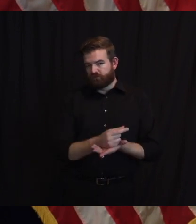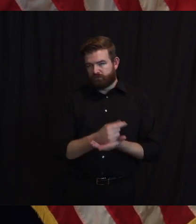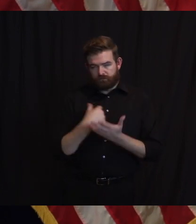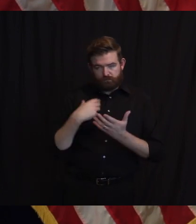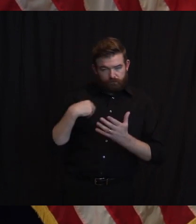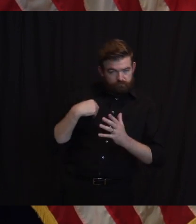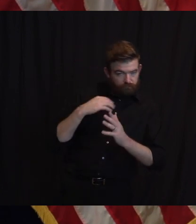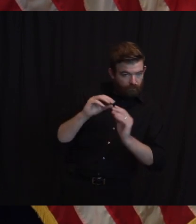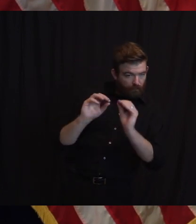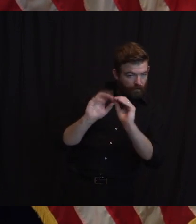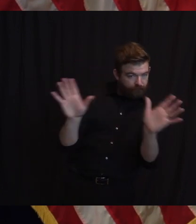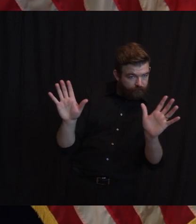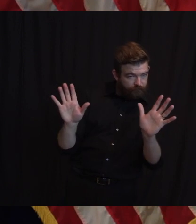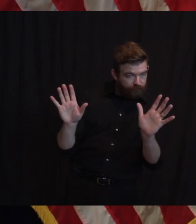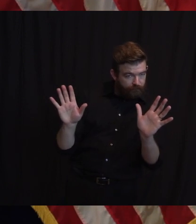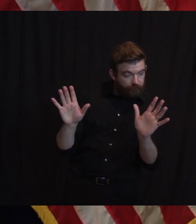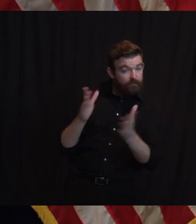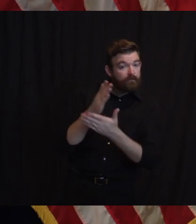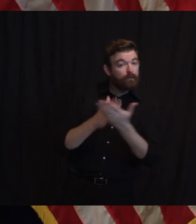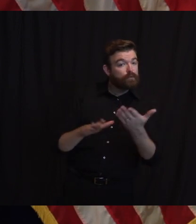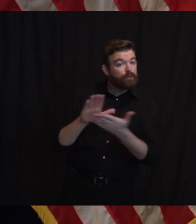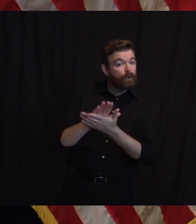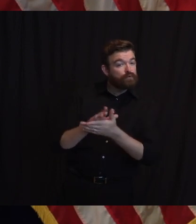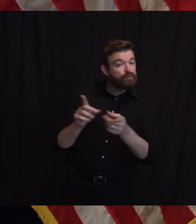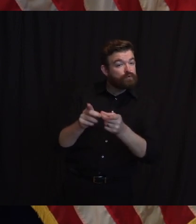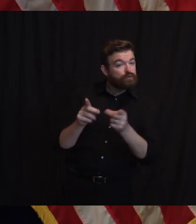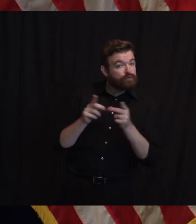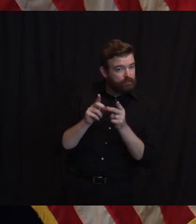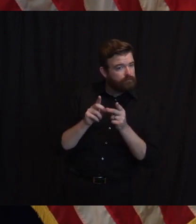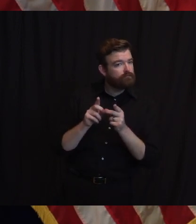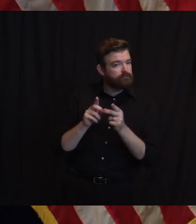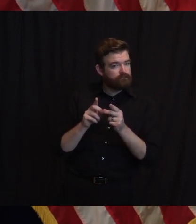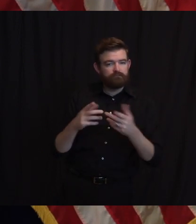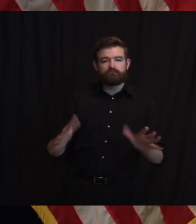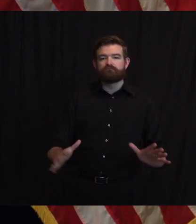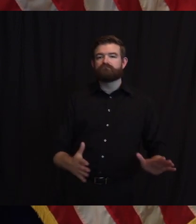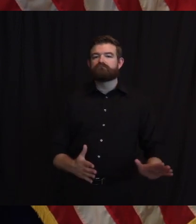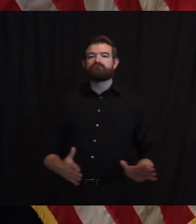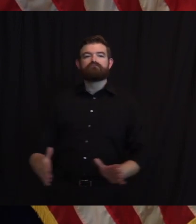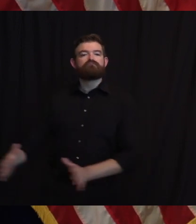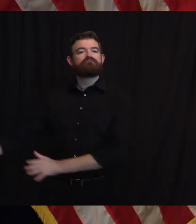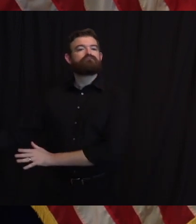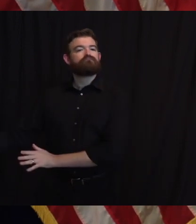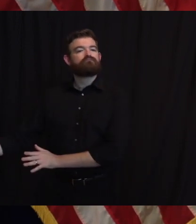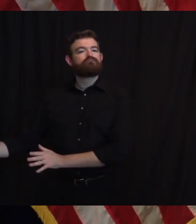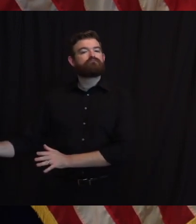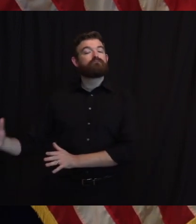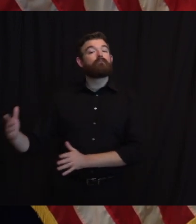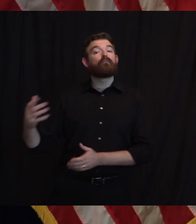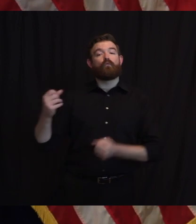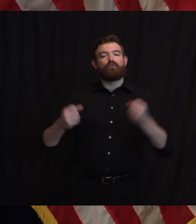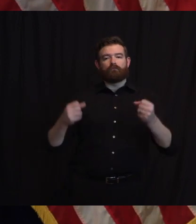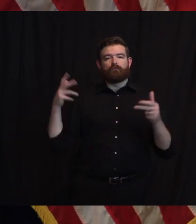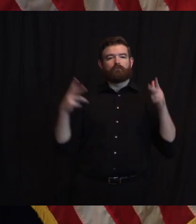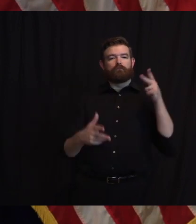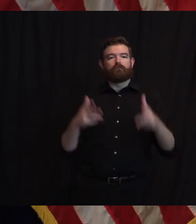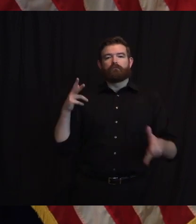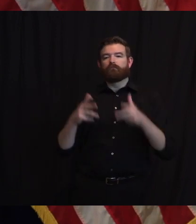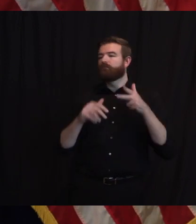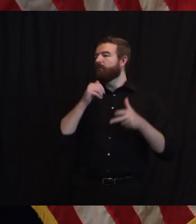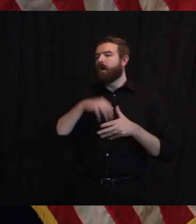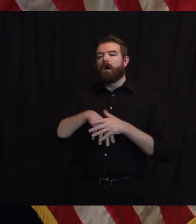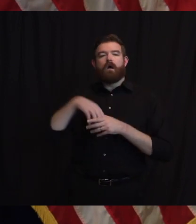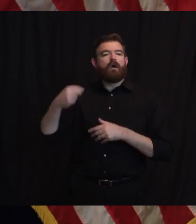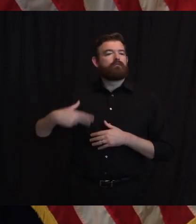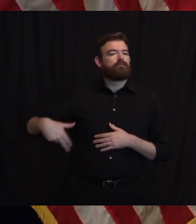that had already planned purely drive-in events at the district, at the school, the department's going to work with those